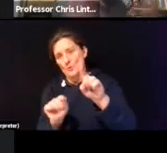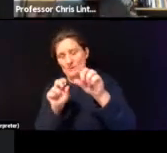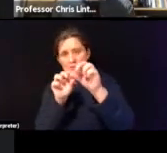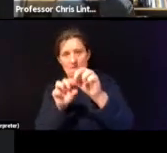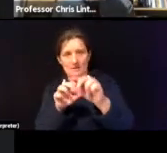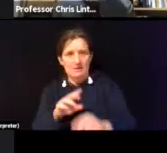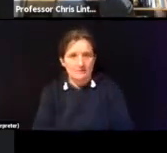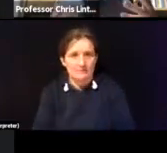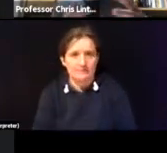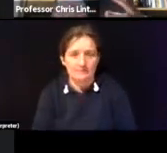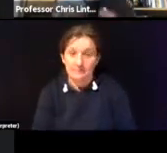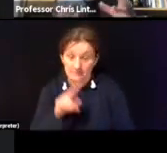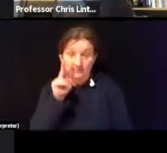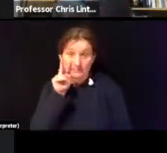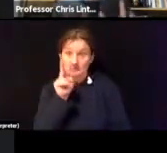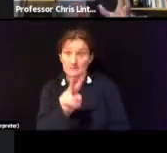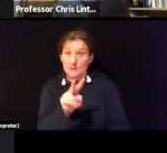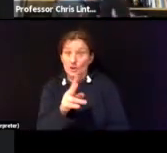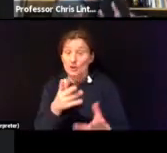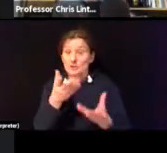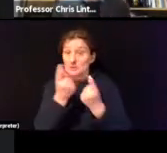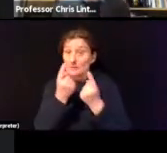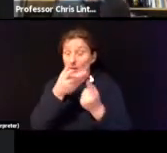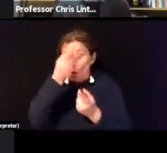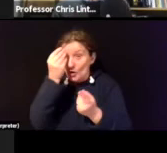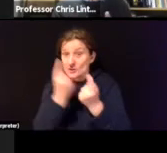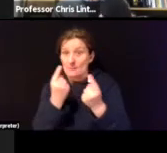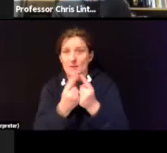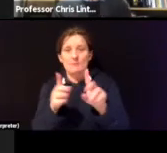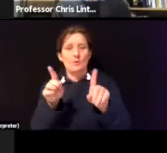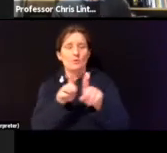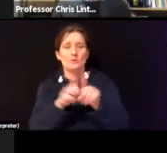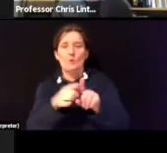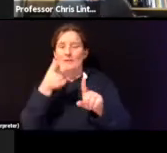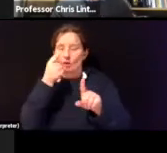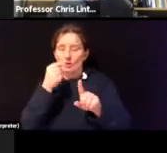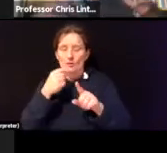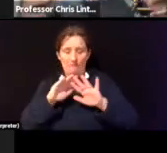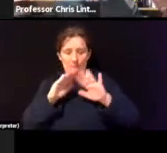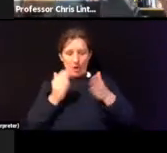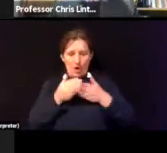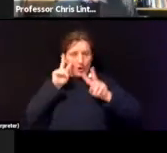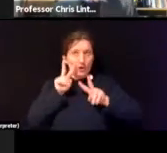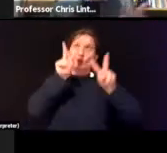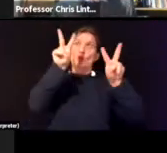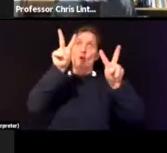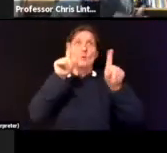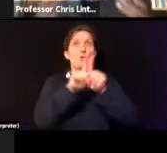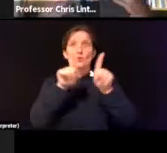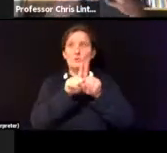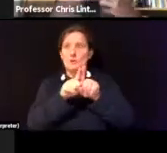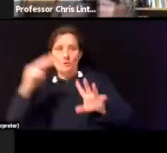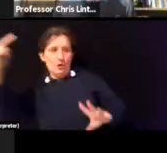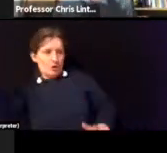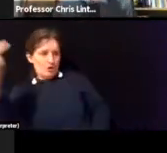by looking, we've learned something, but we've also gained cosmic perspective. And I think by looking at solar systems other than our own,